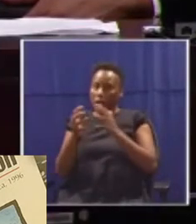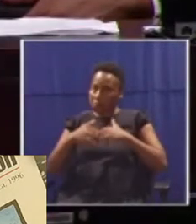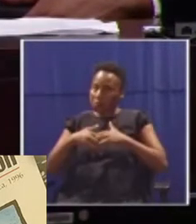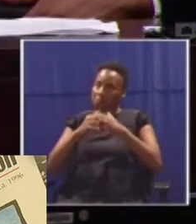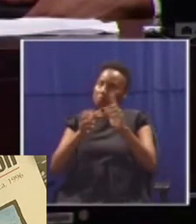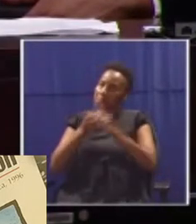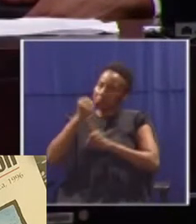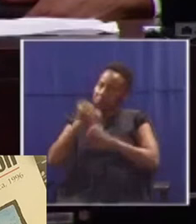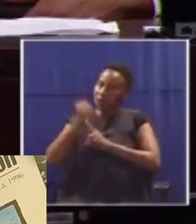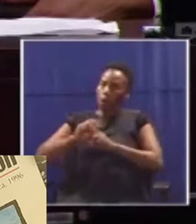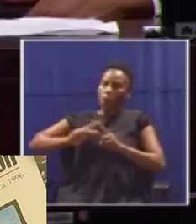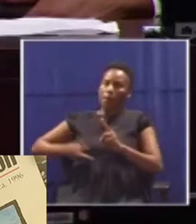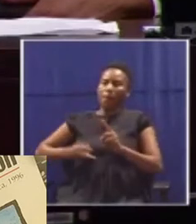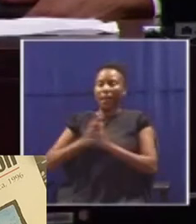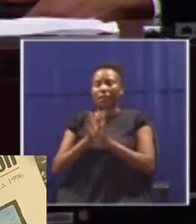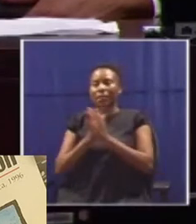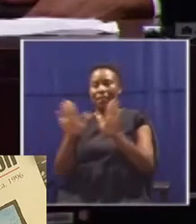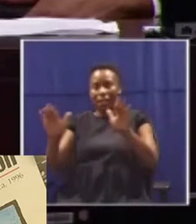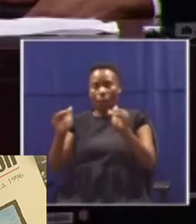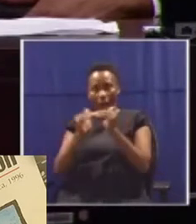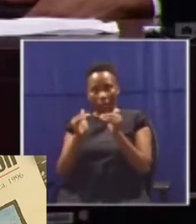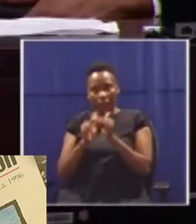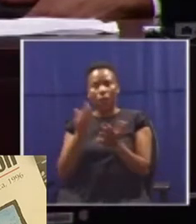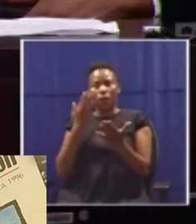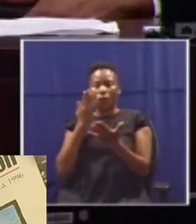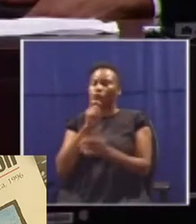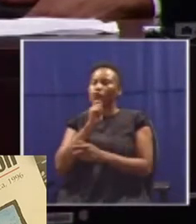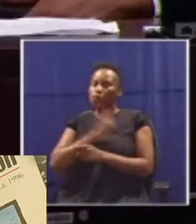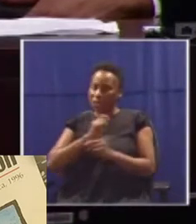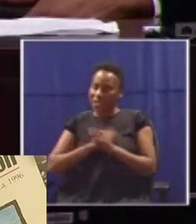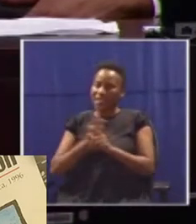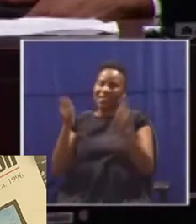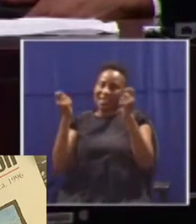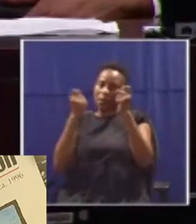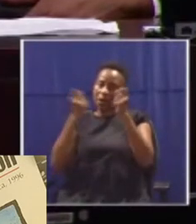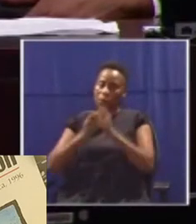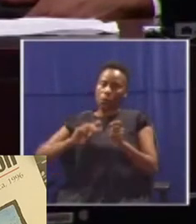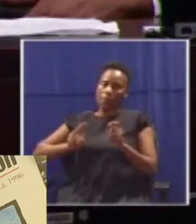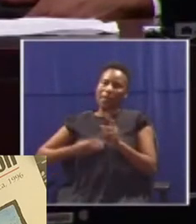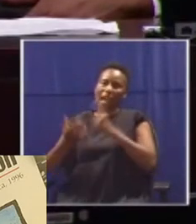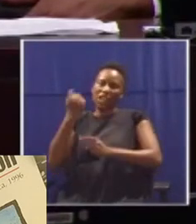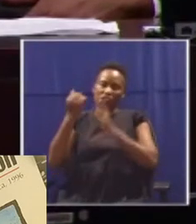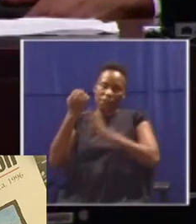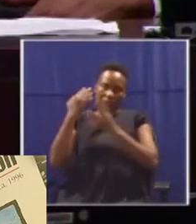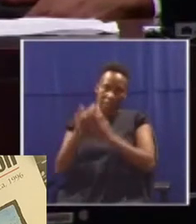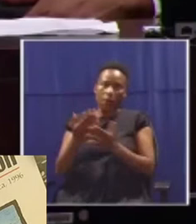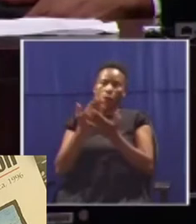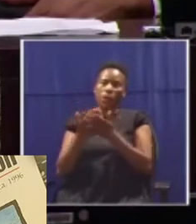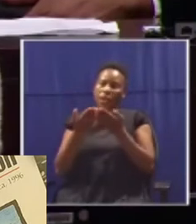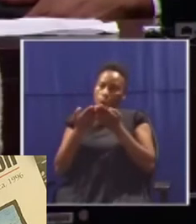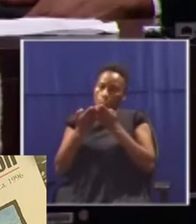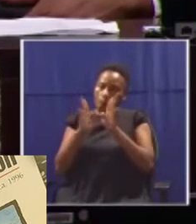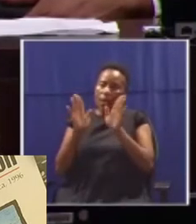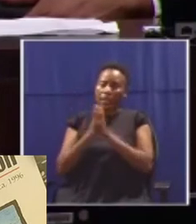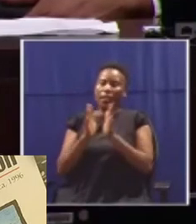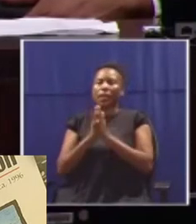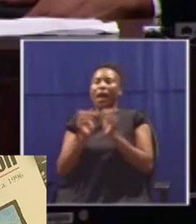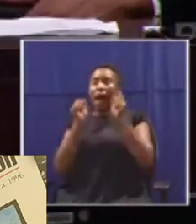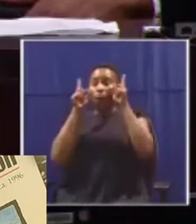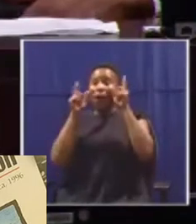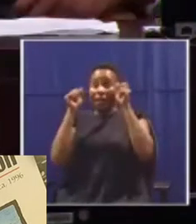equality, we can truly celebrate and reward women's achievement, we can openly raise awareness